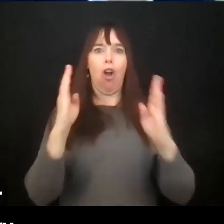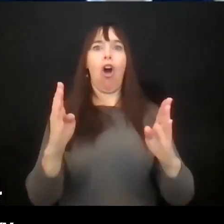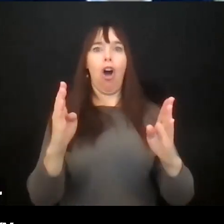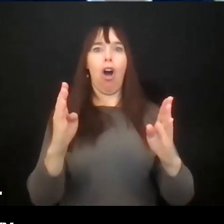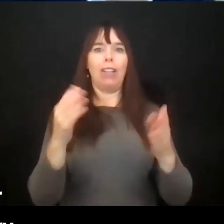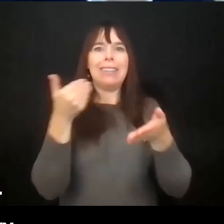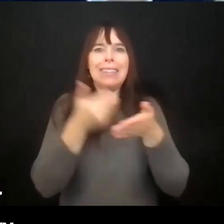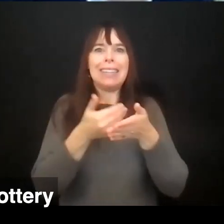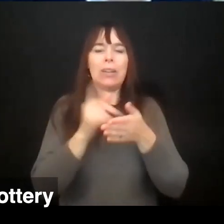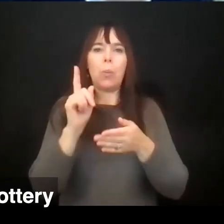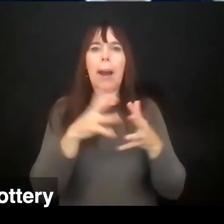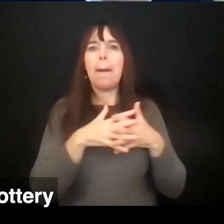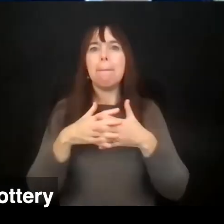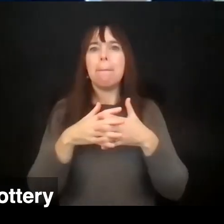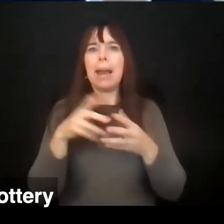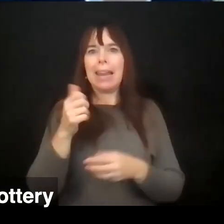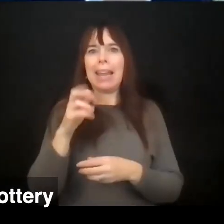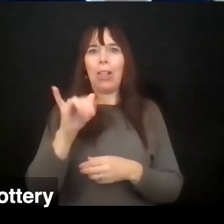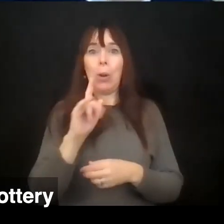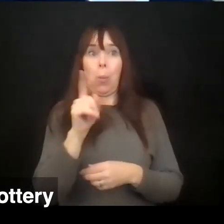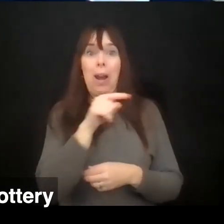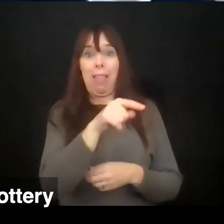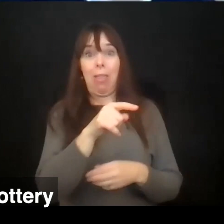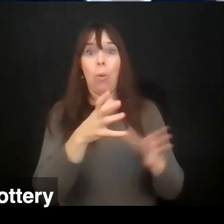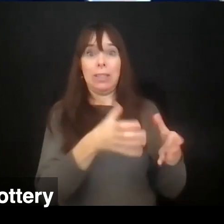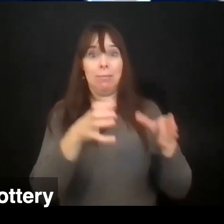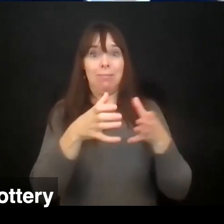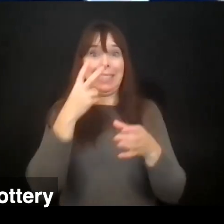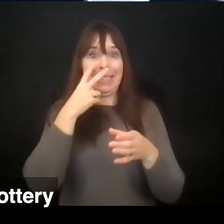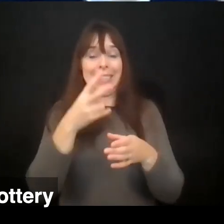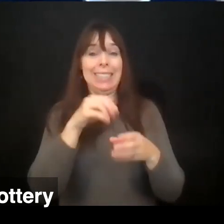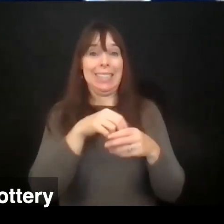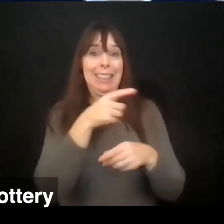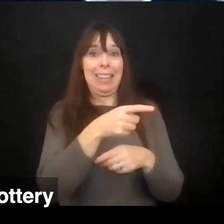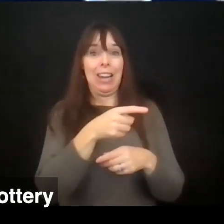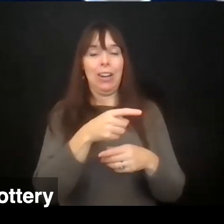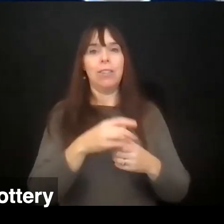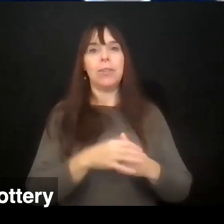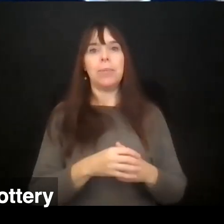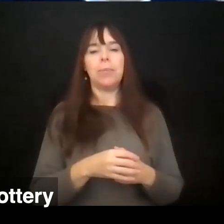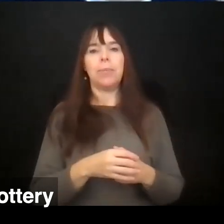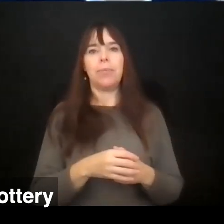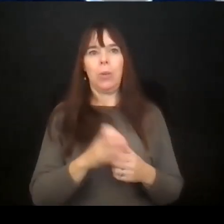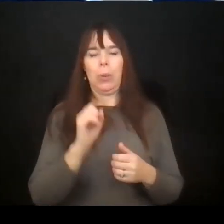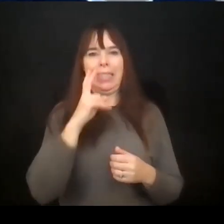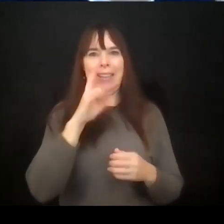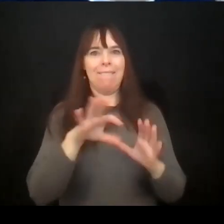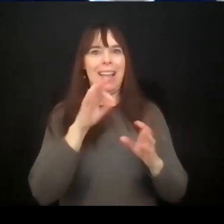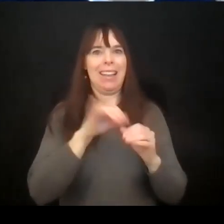the American Gallery, where these Pueblic Pottery niches are located,